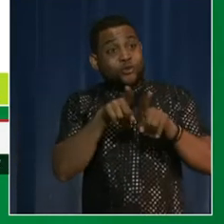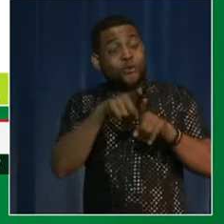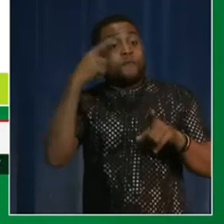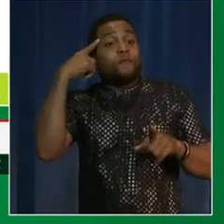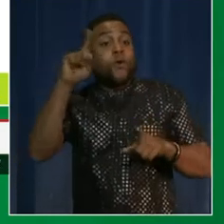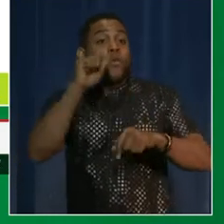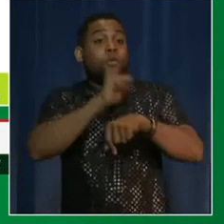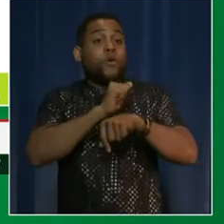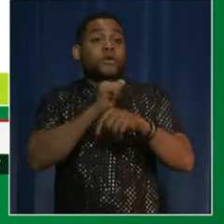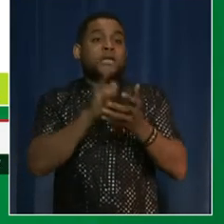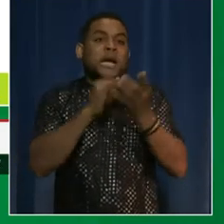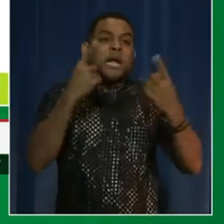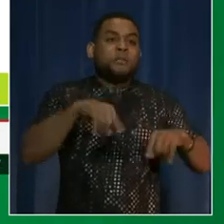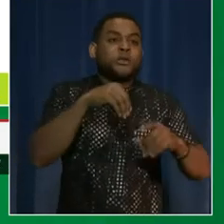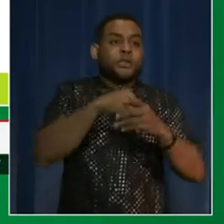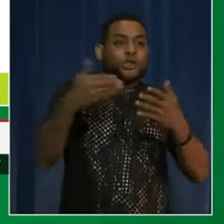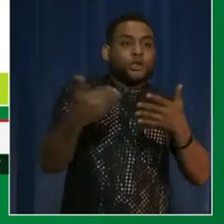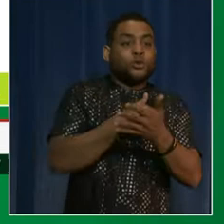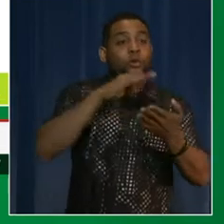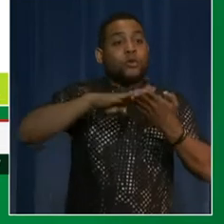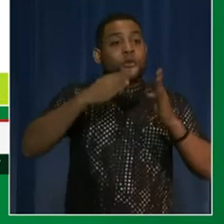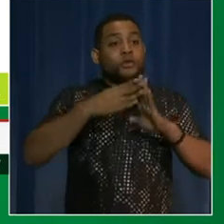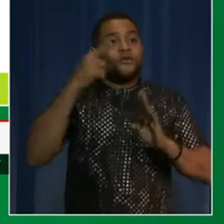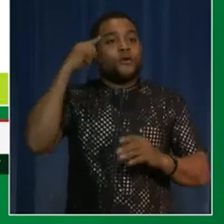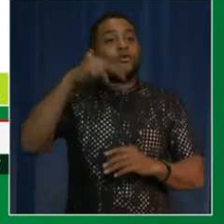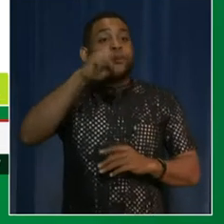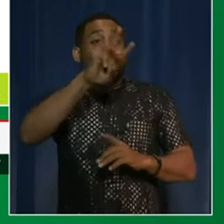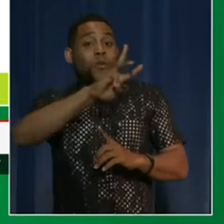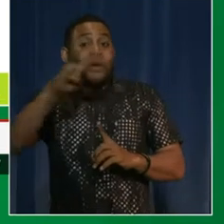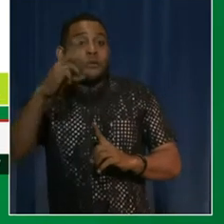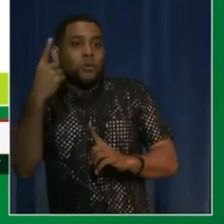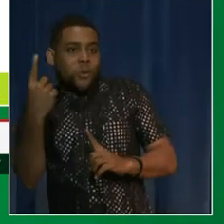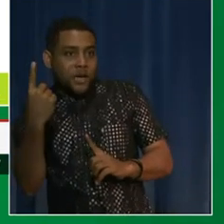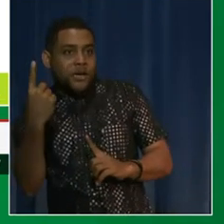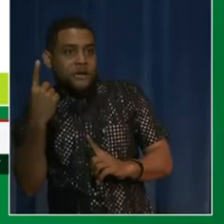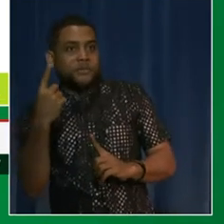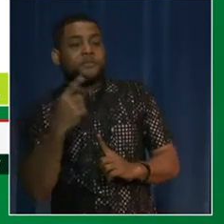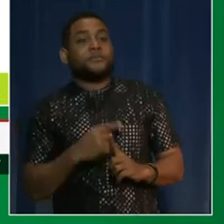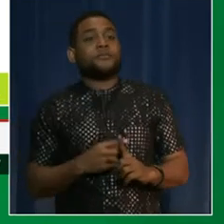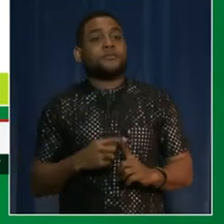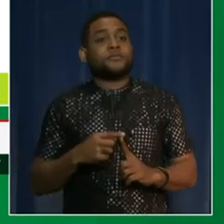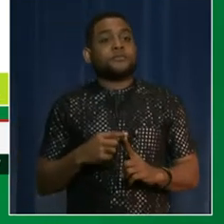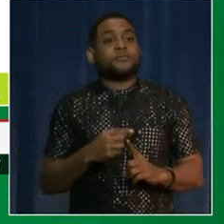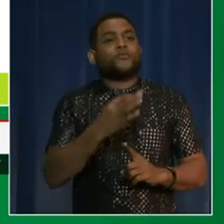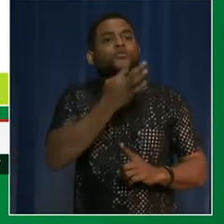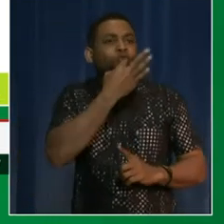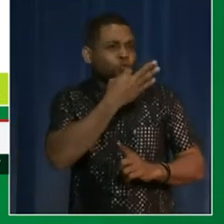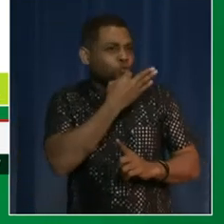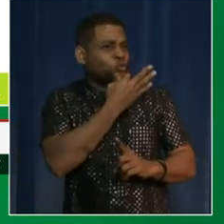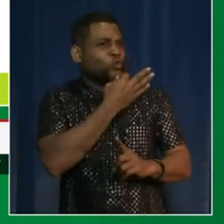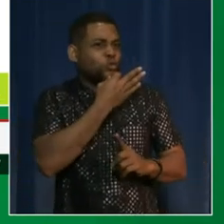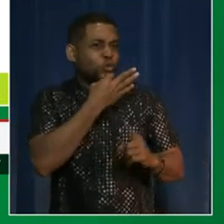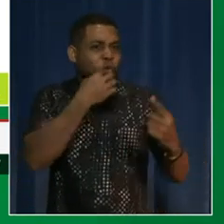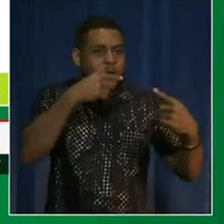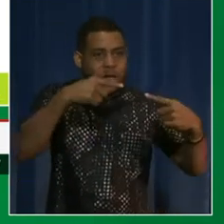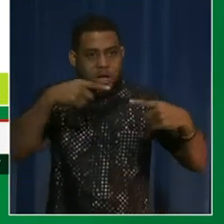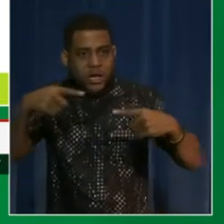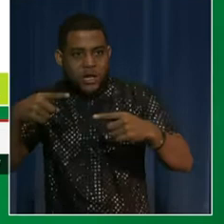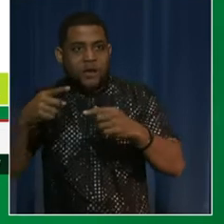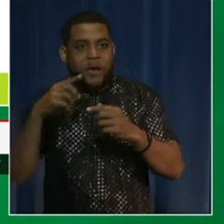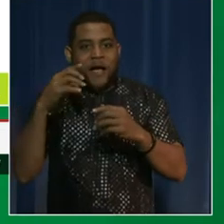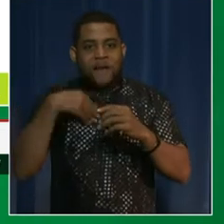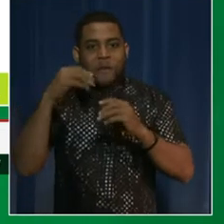Communities Initiative at Northwest 1, which is up and coming, and we've got people moving in. It's very